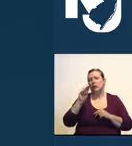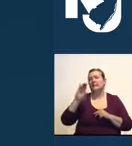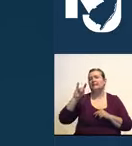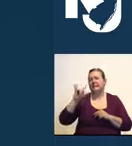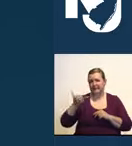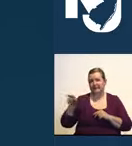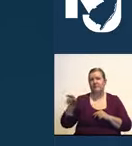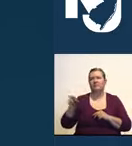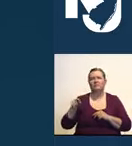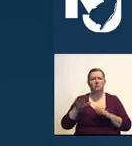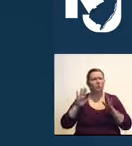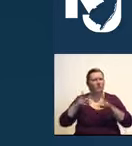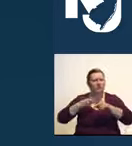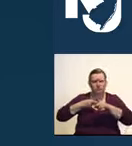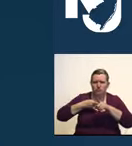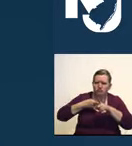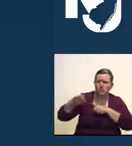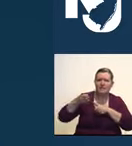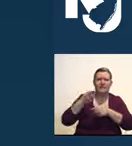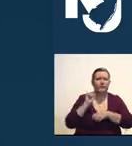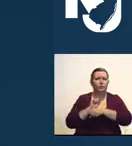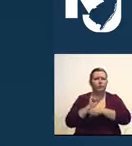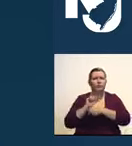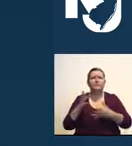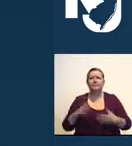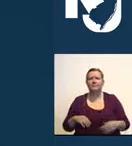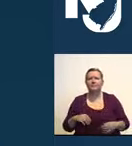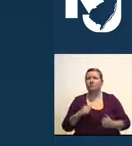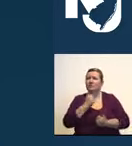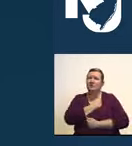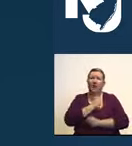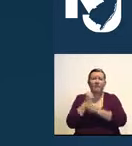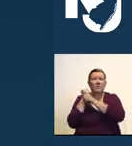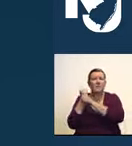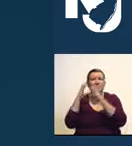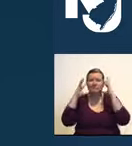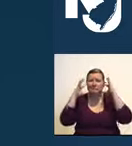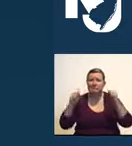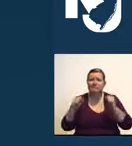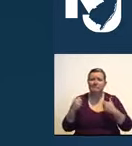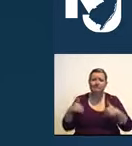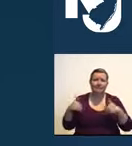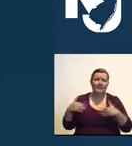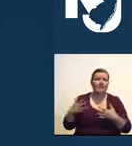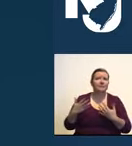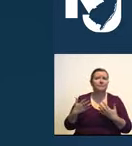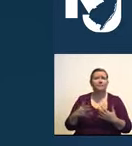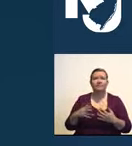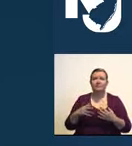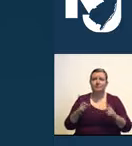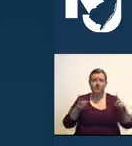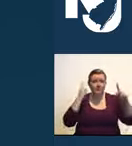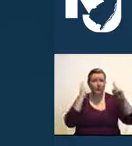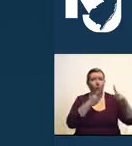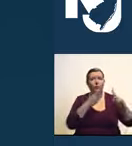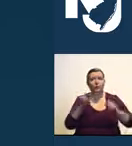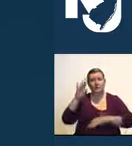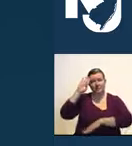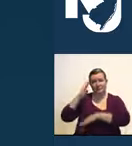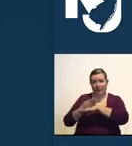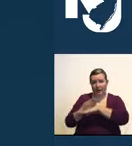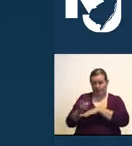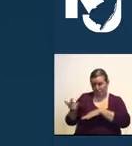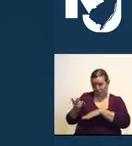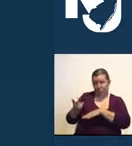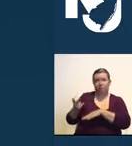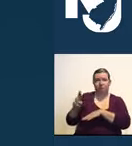career. He was a huge baseball fan, and he had undertaken a successful mission, along with his son Ross, with whom I had the